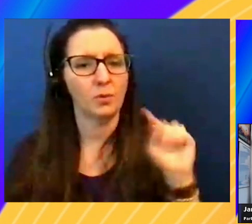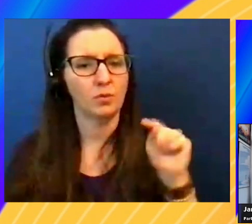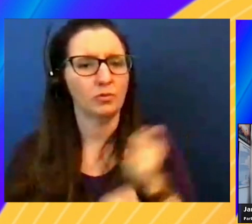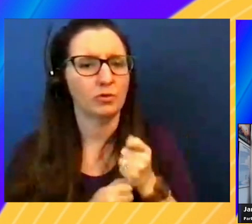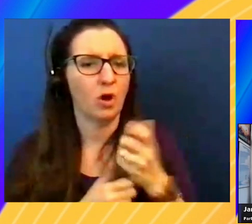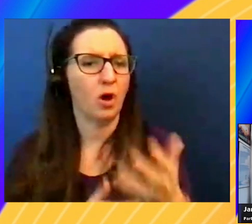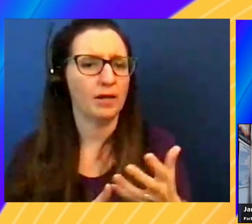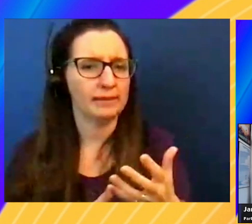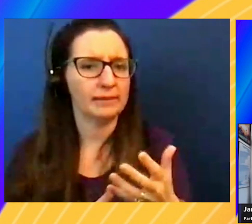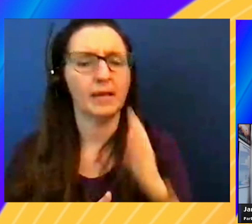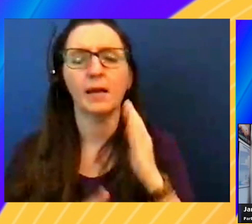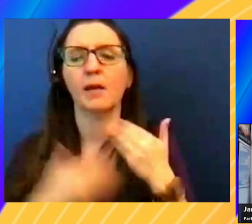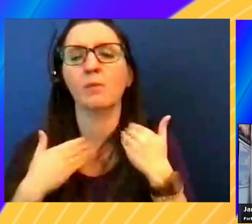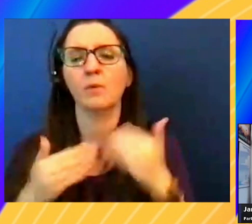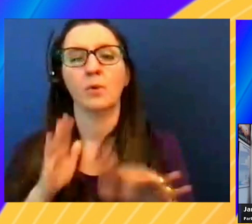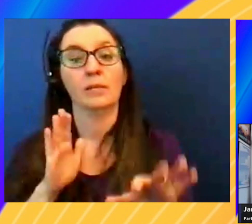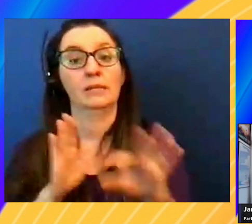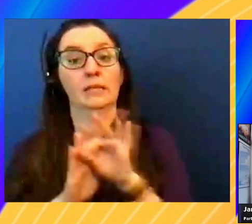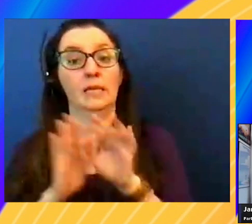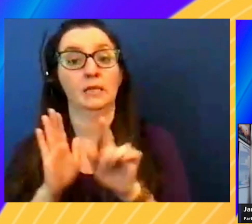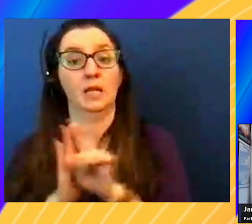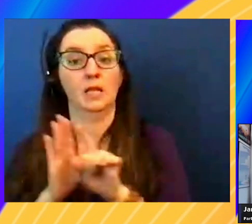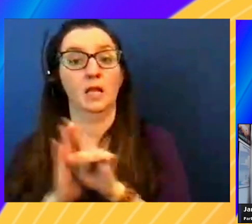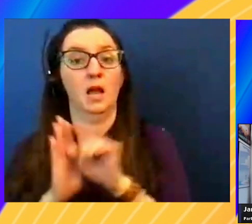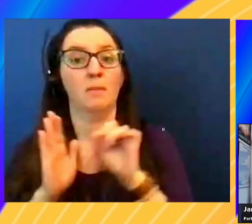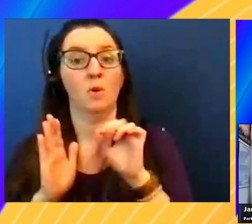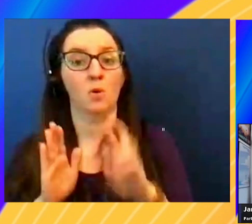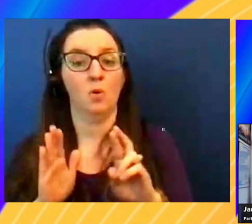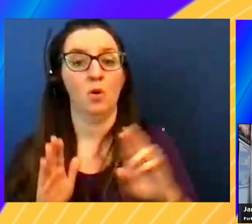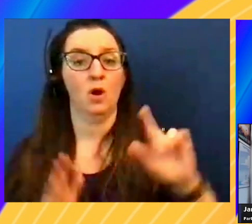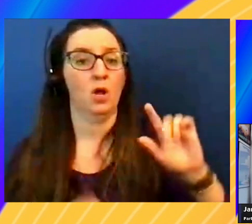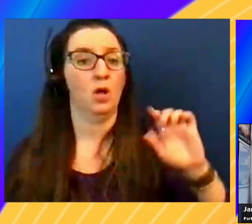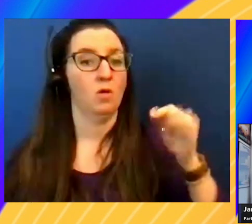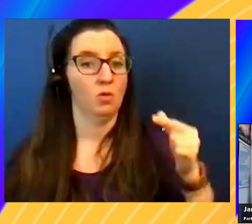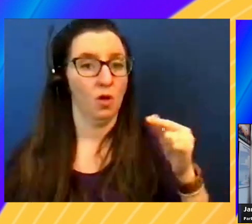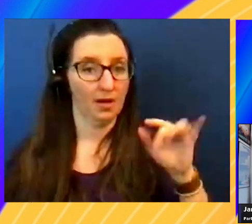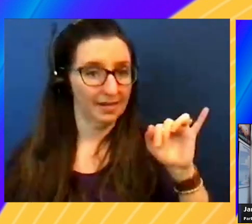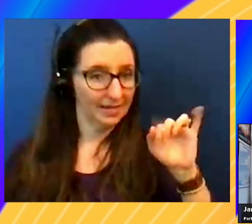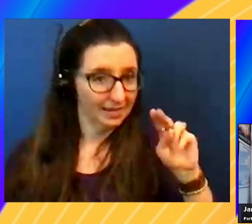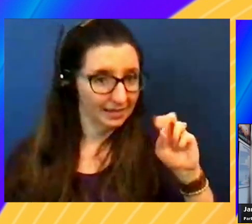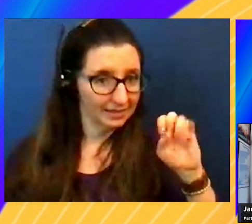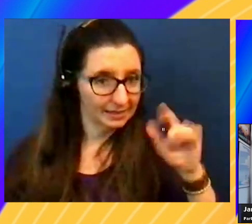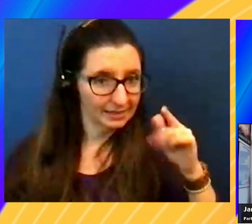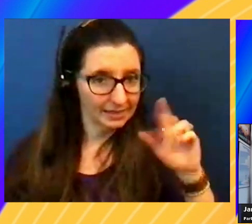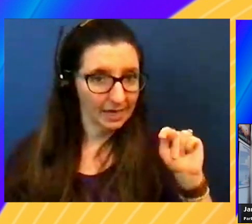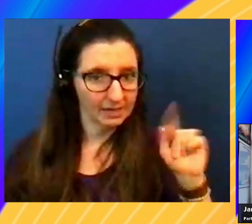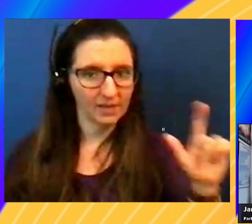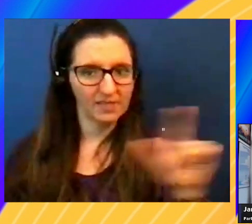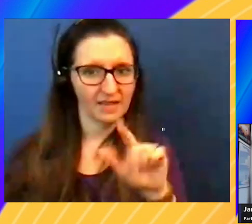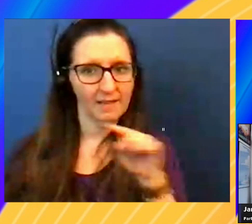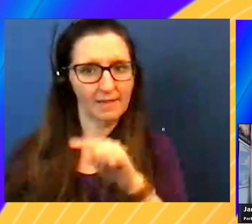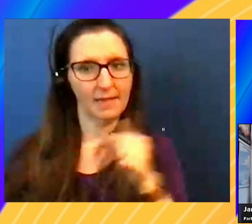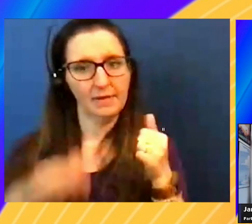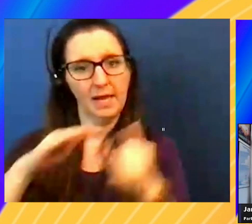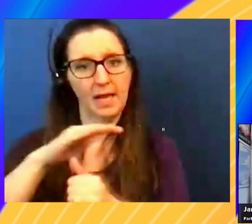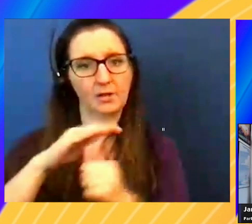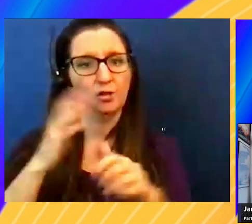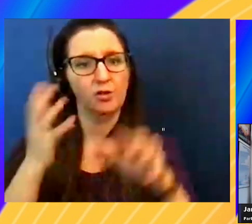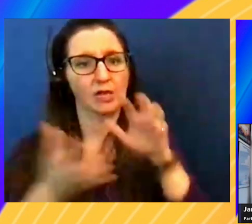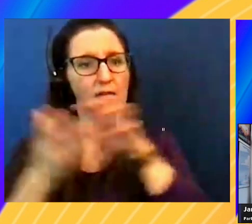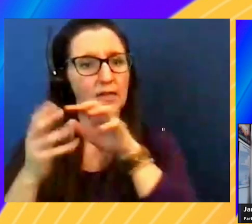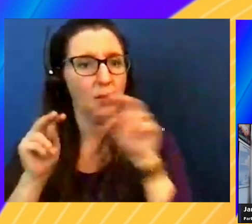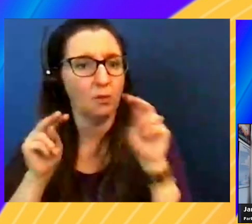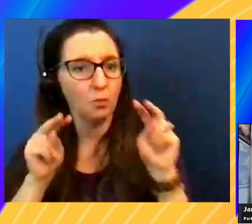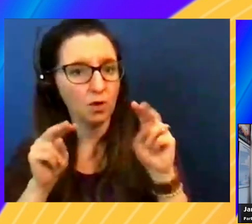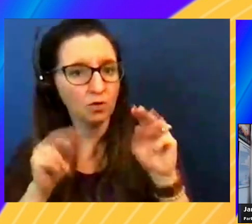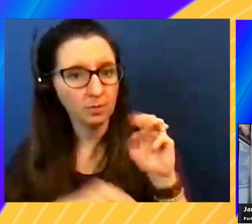select the alarm, or I can go into log insights here on the left-hand corner under the CloudWatch menu and look